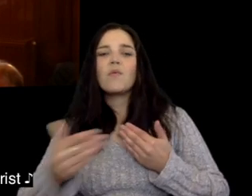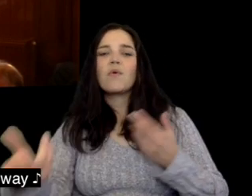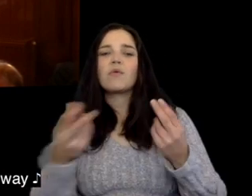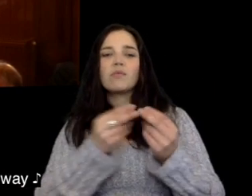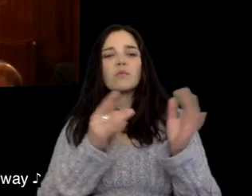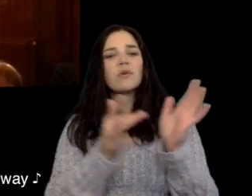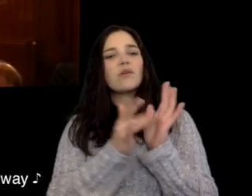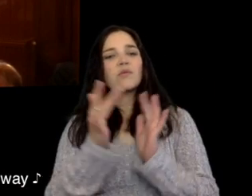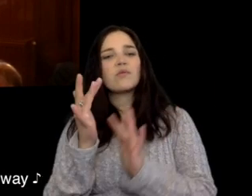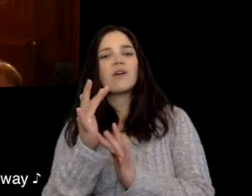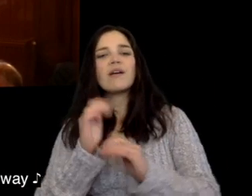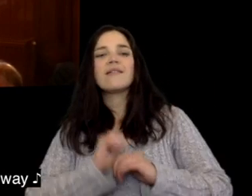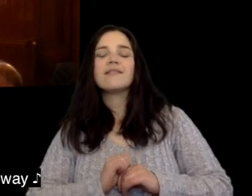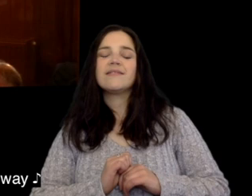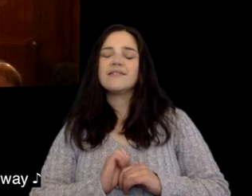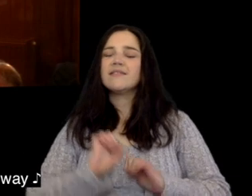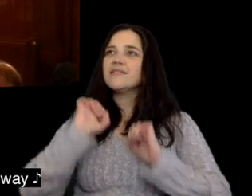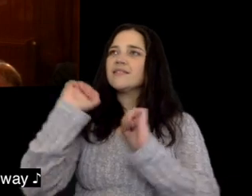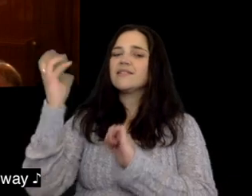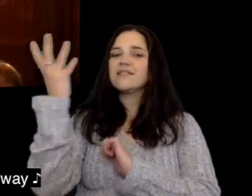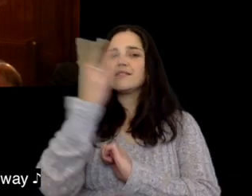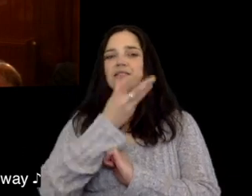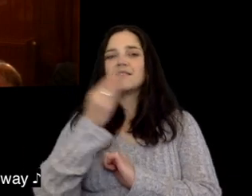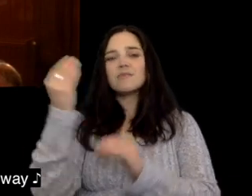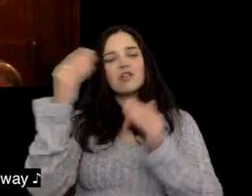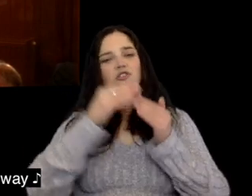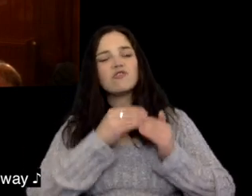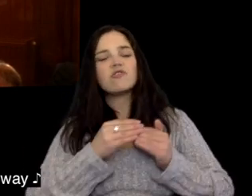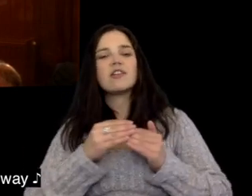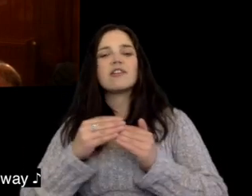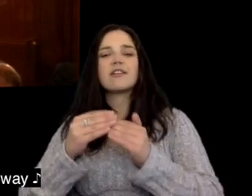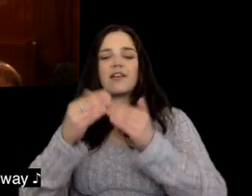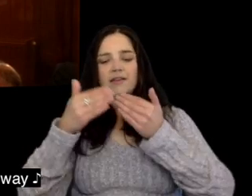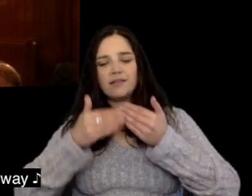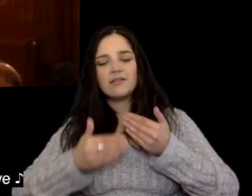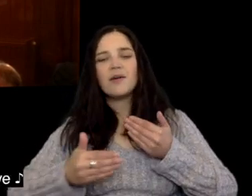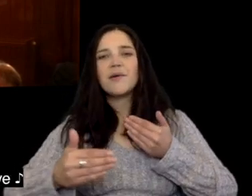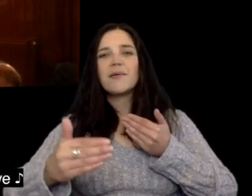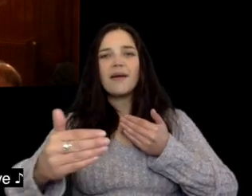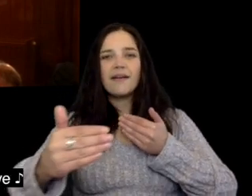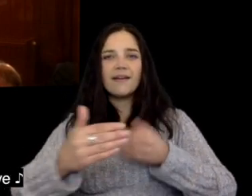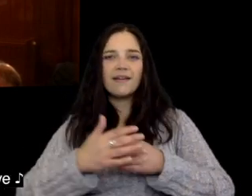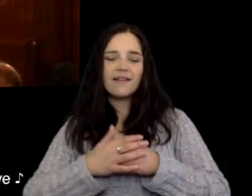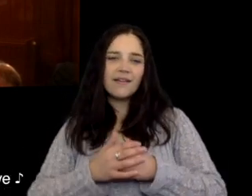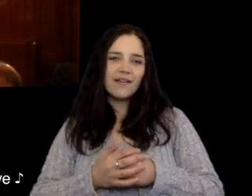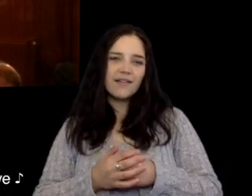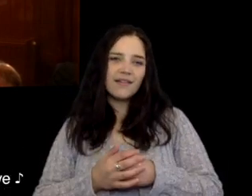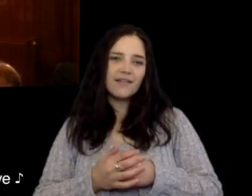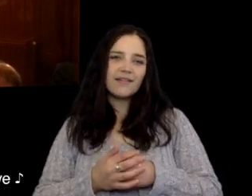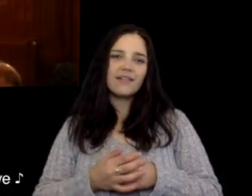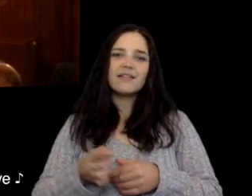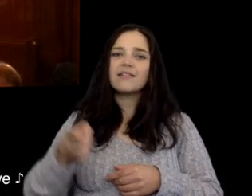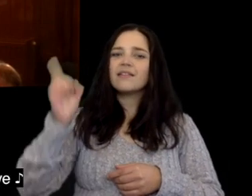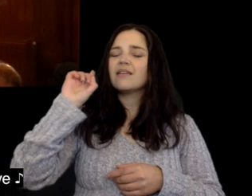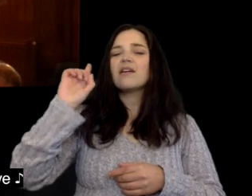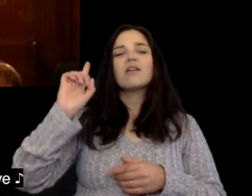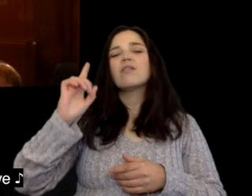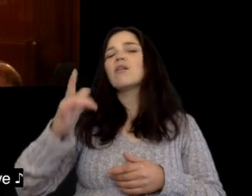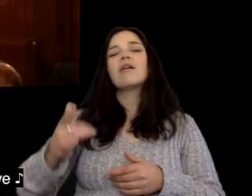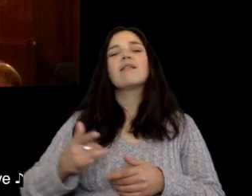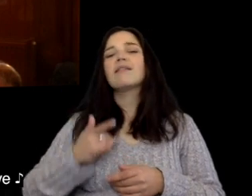Go onward with Christ, His Spirit guides our